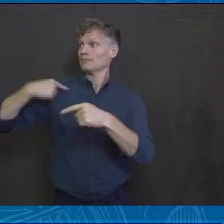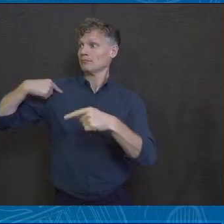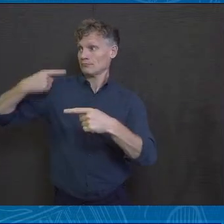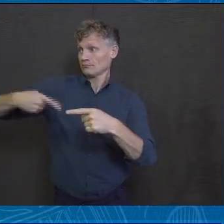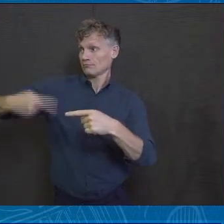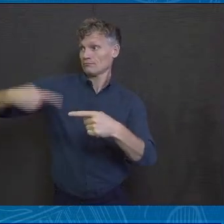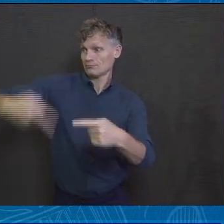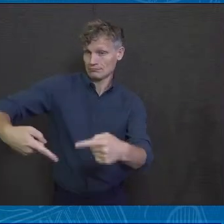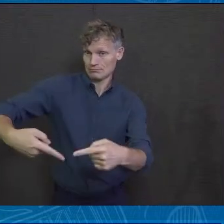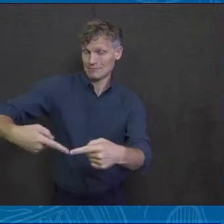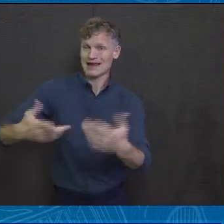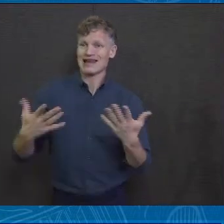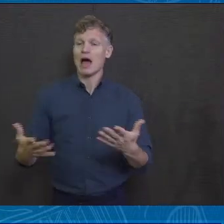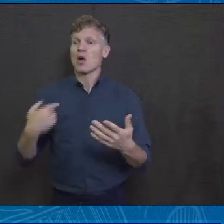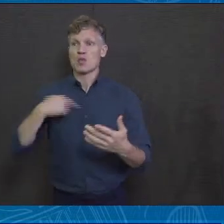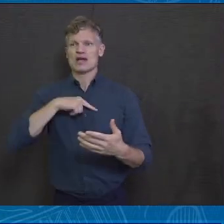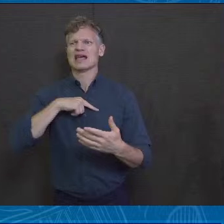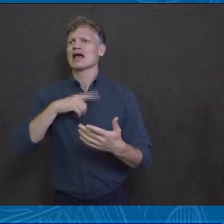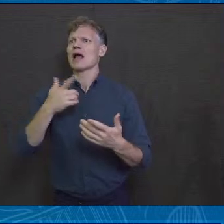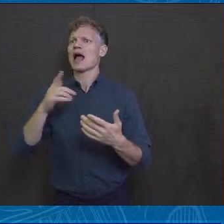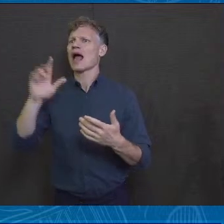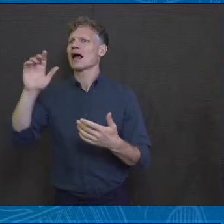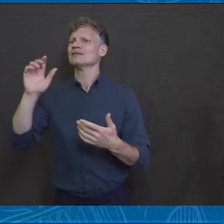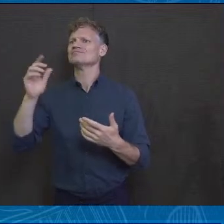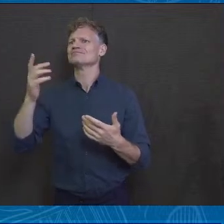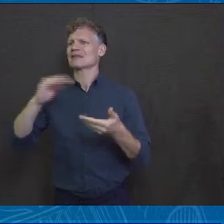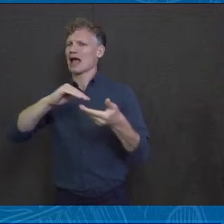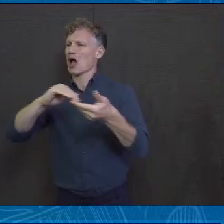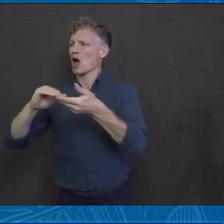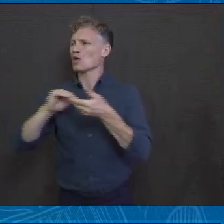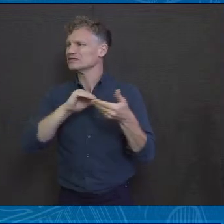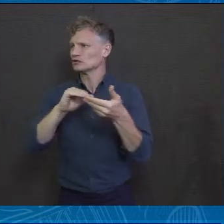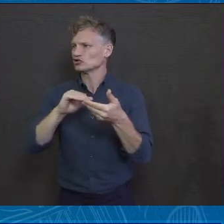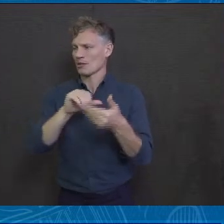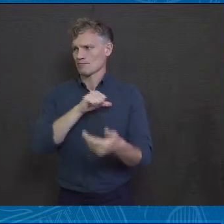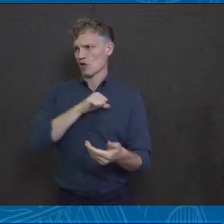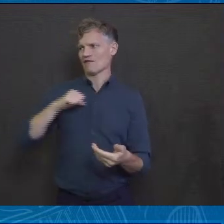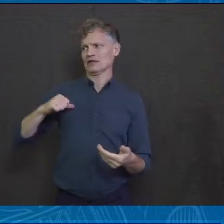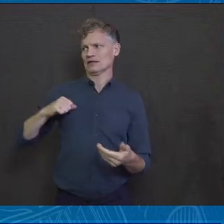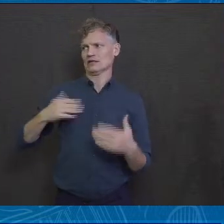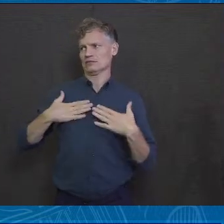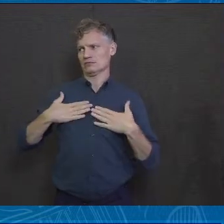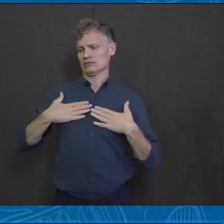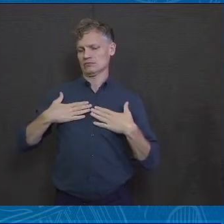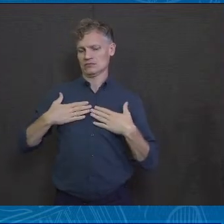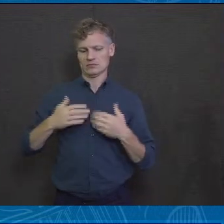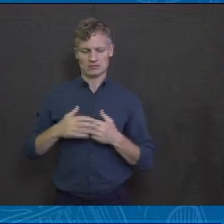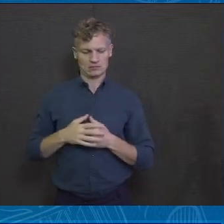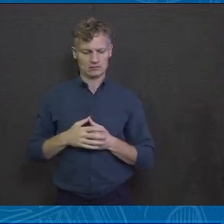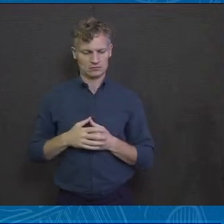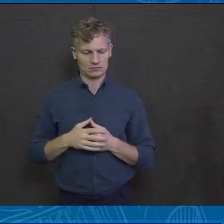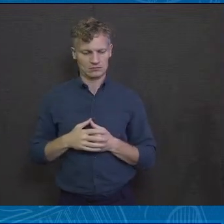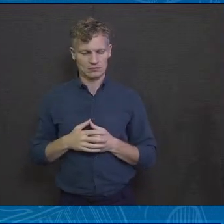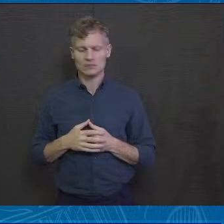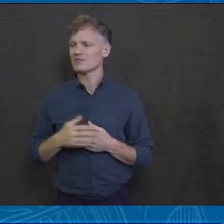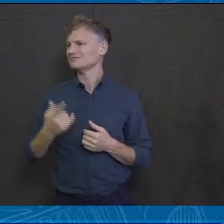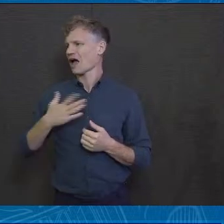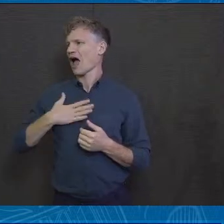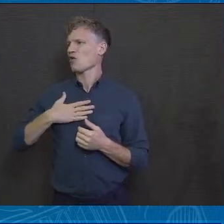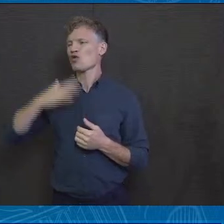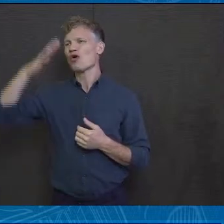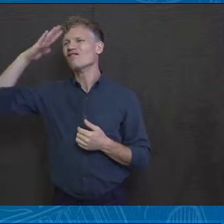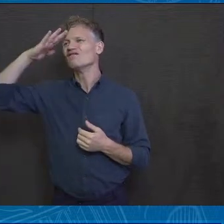framework, we apply the SDG and also Paris Agreement as well as other philosophy of the late